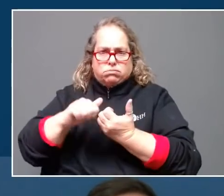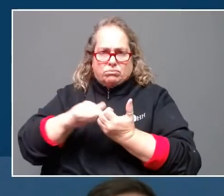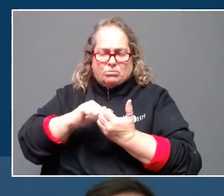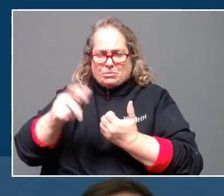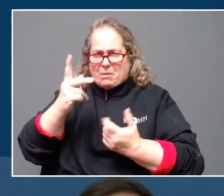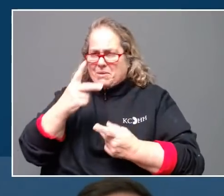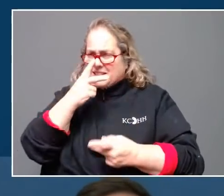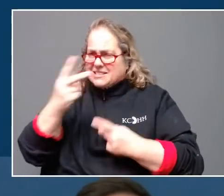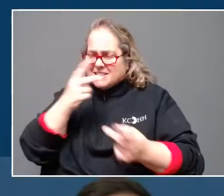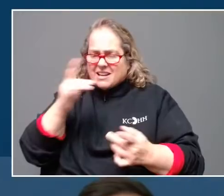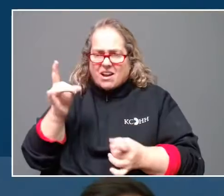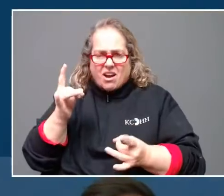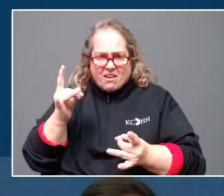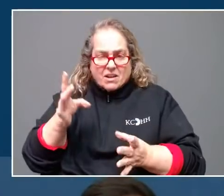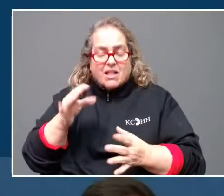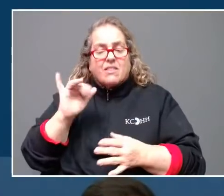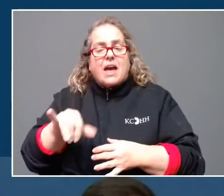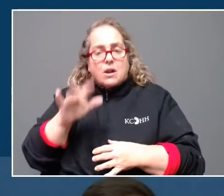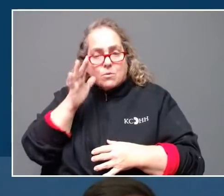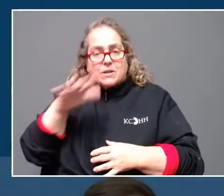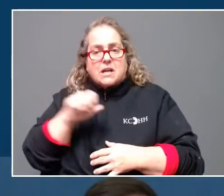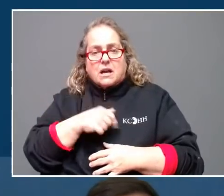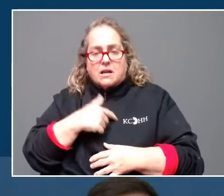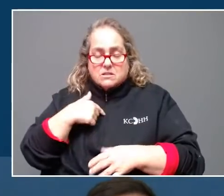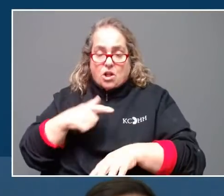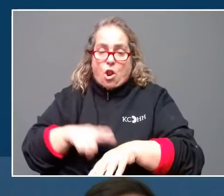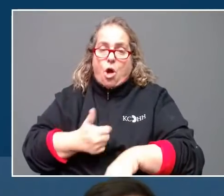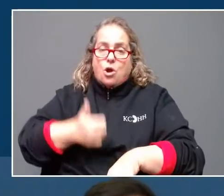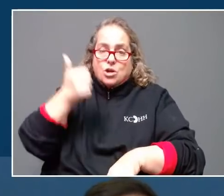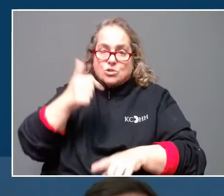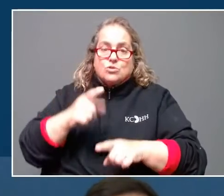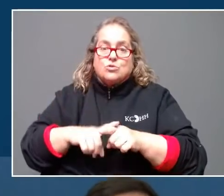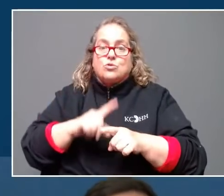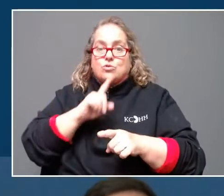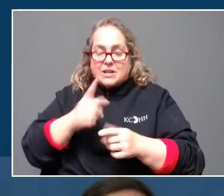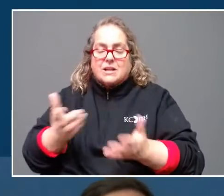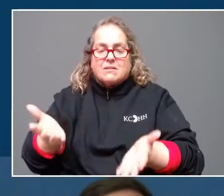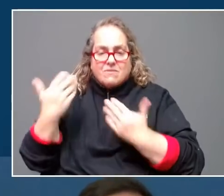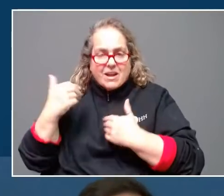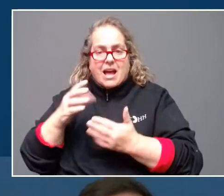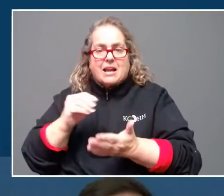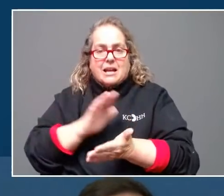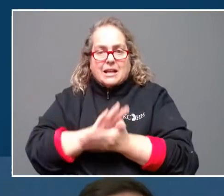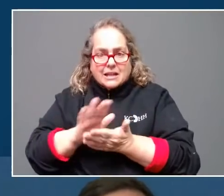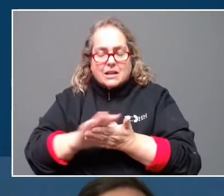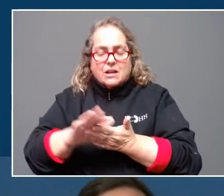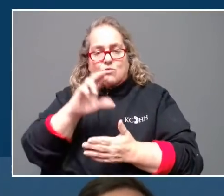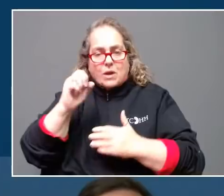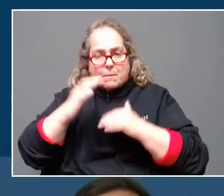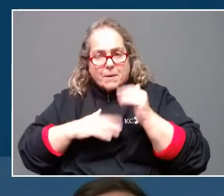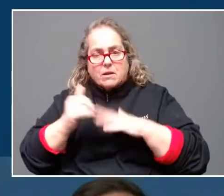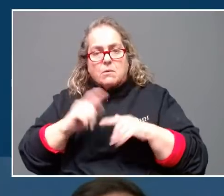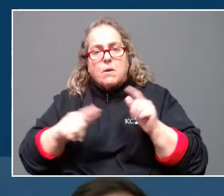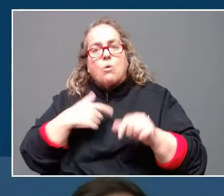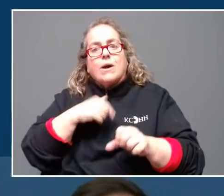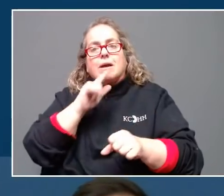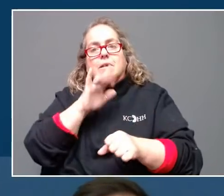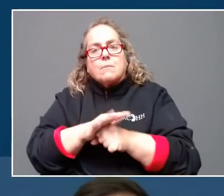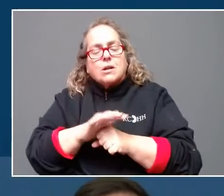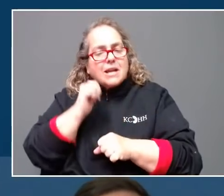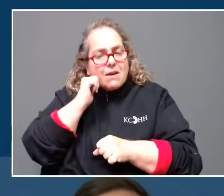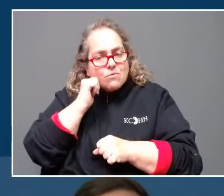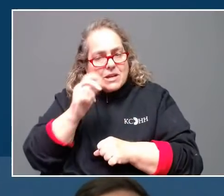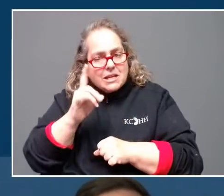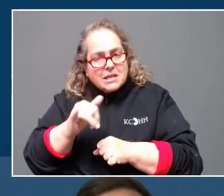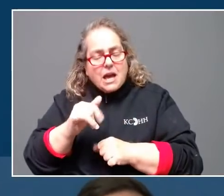where it is going to take us the longest to ultimately remove and rebuild. But we are committed to every single day of what will